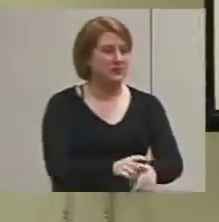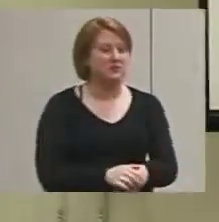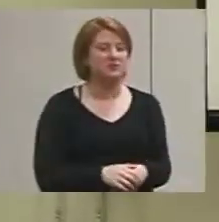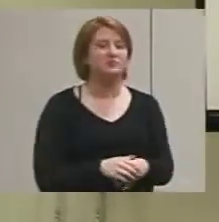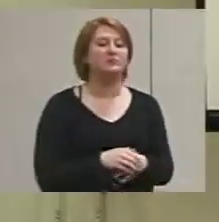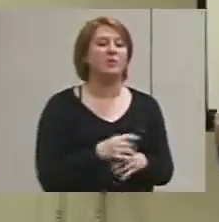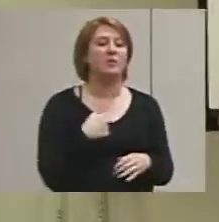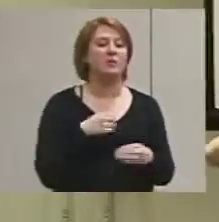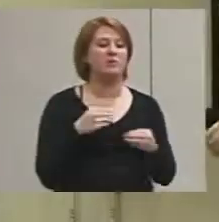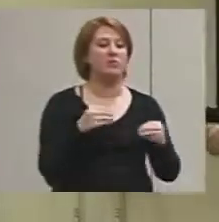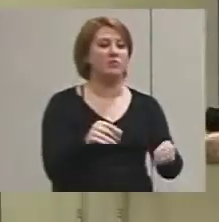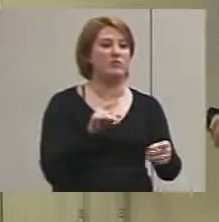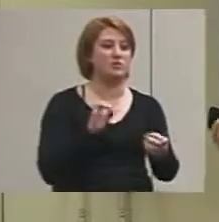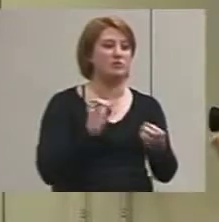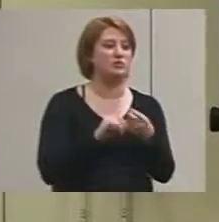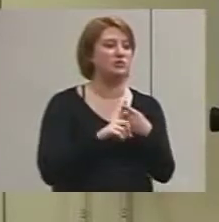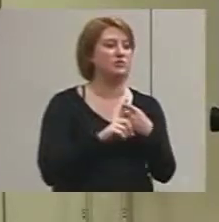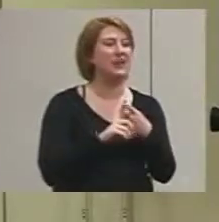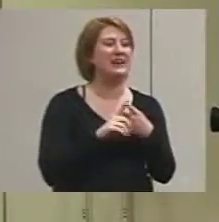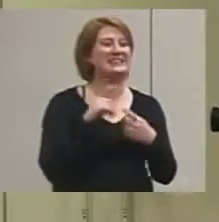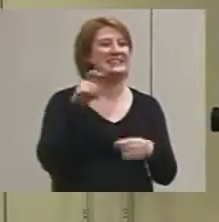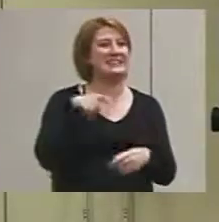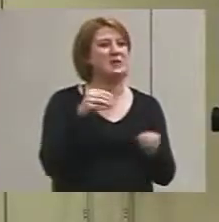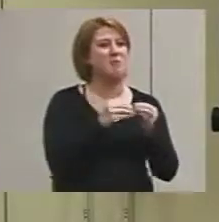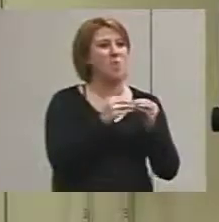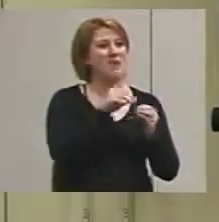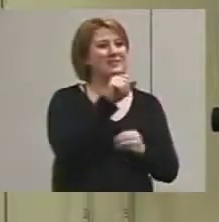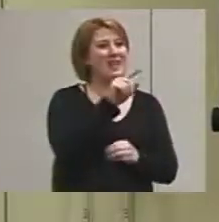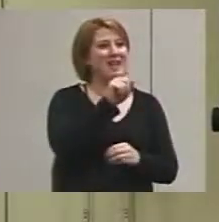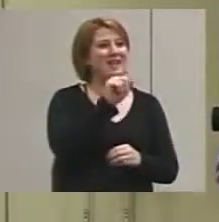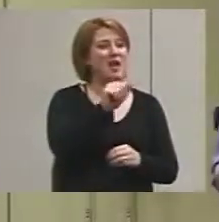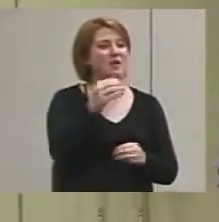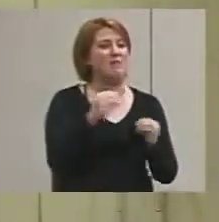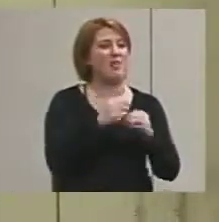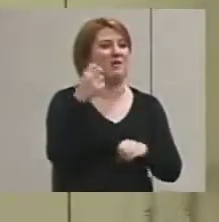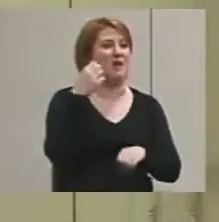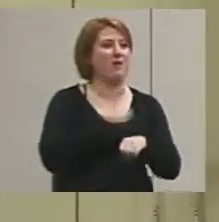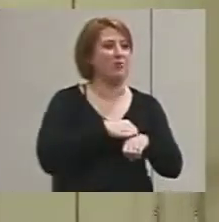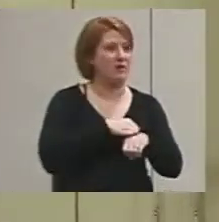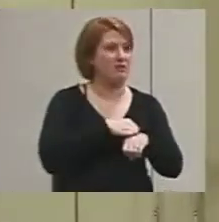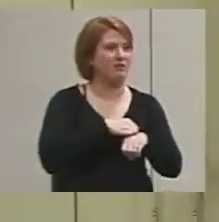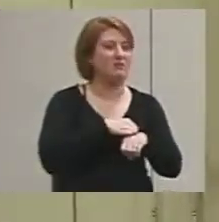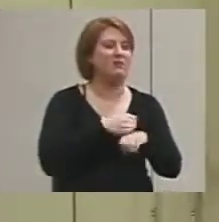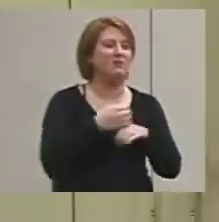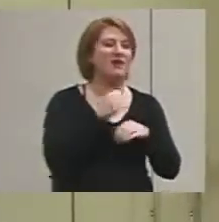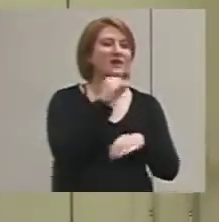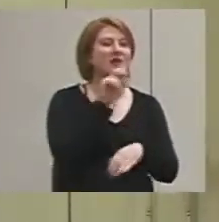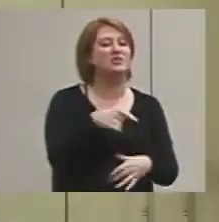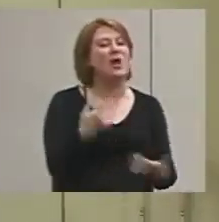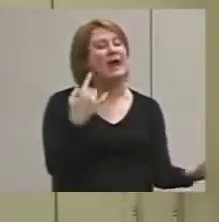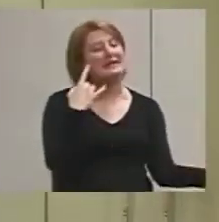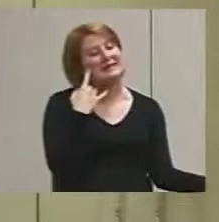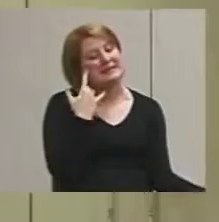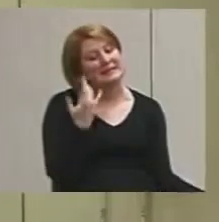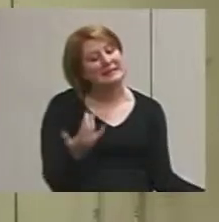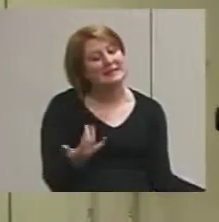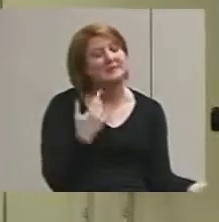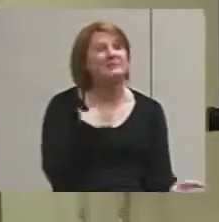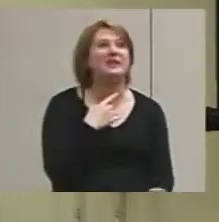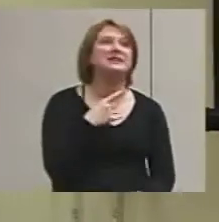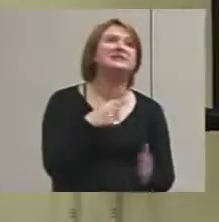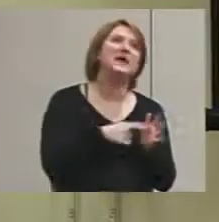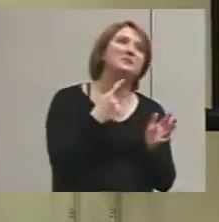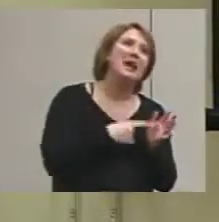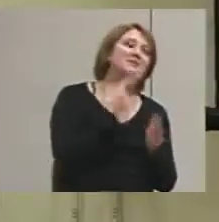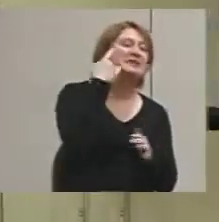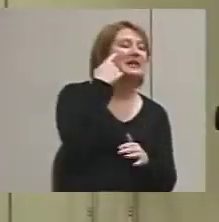we're moving towards, I think we need some more data that's more concrete. And not just, well, I think when somebody takes